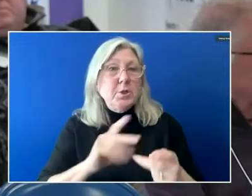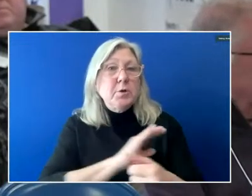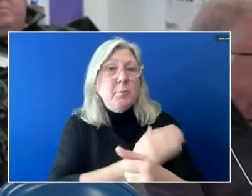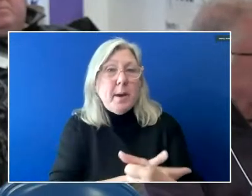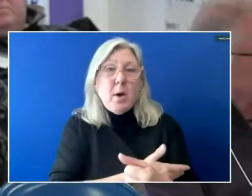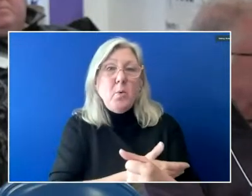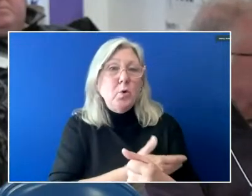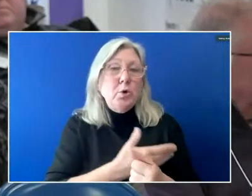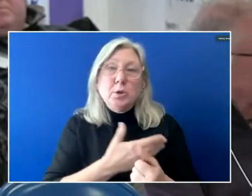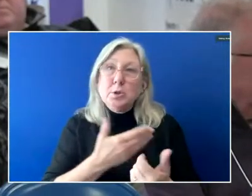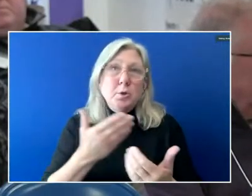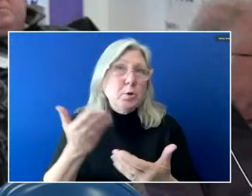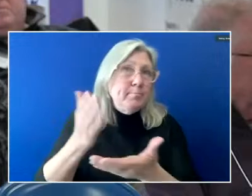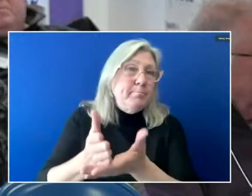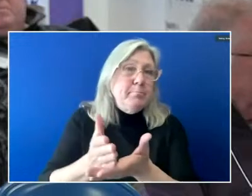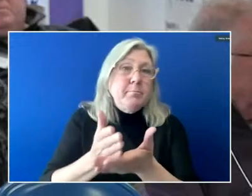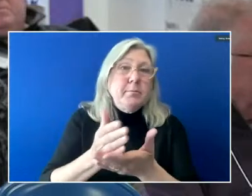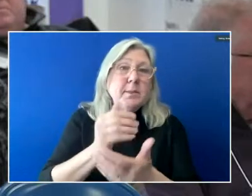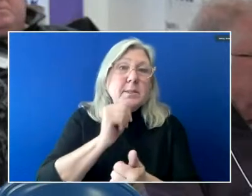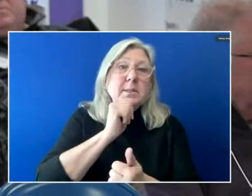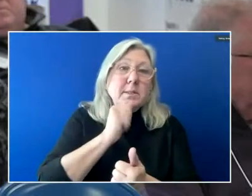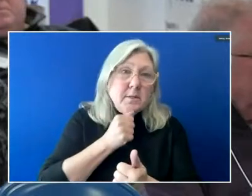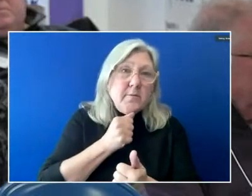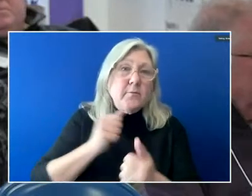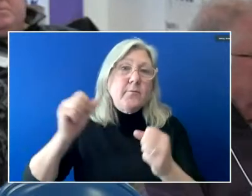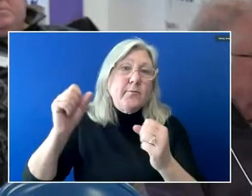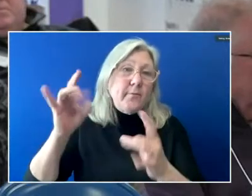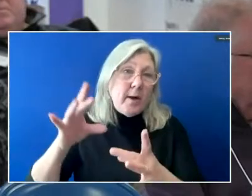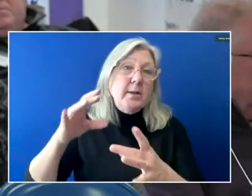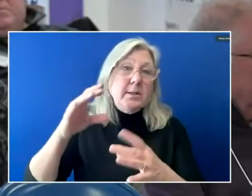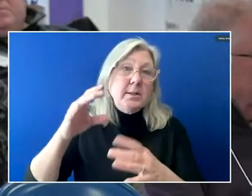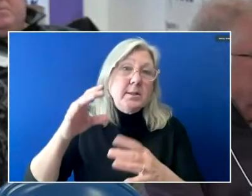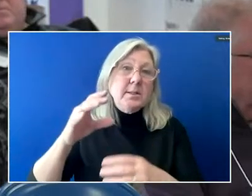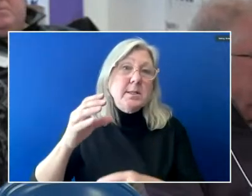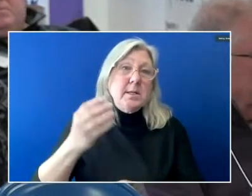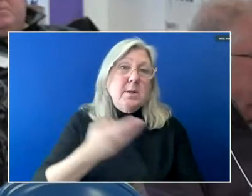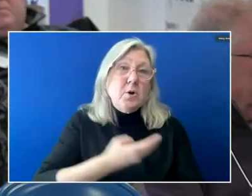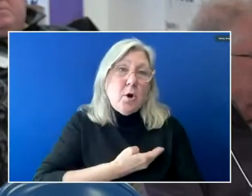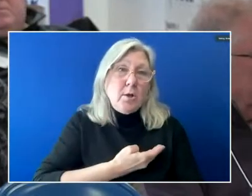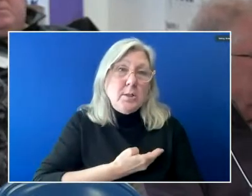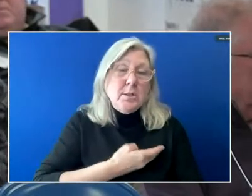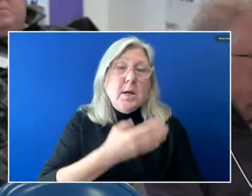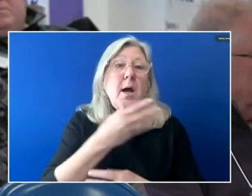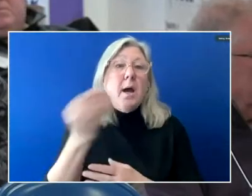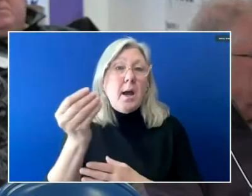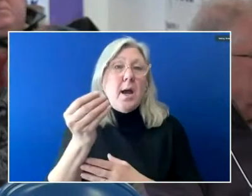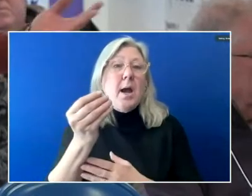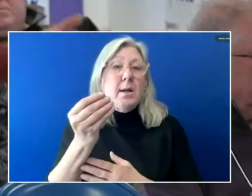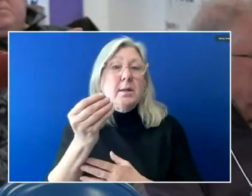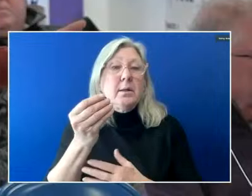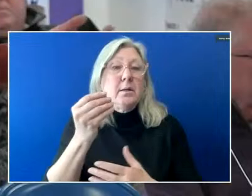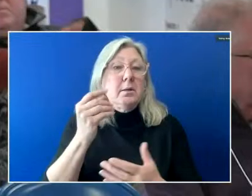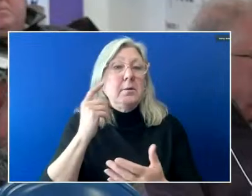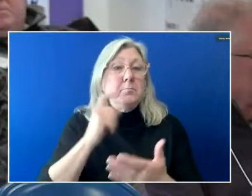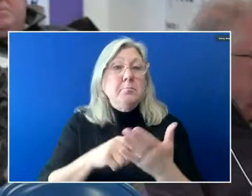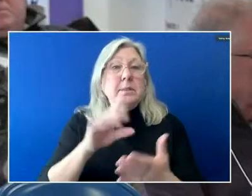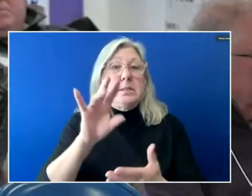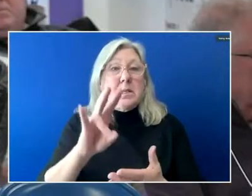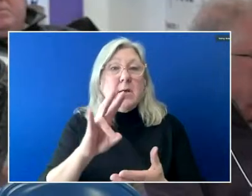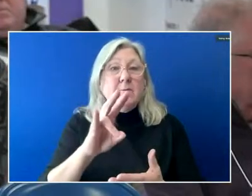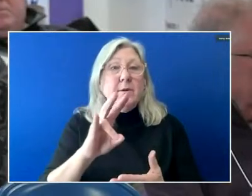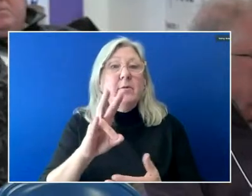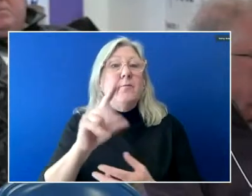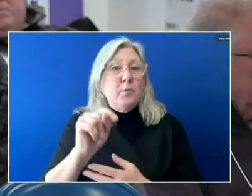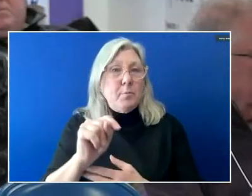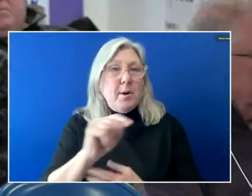in Gaza and whereas 69 elected members of the Vermont state legislature including members of the legislature here